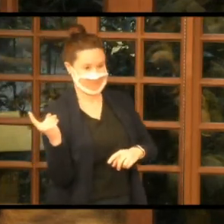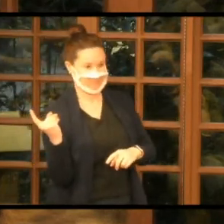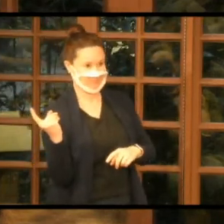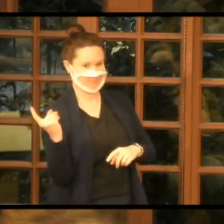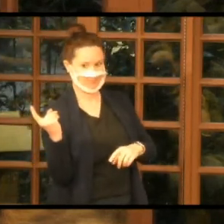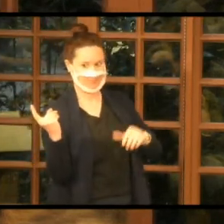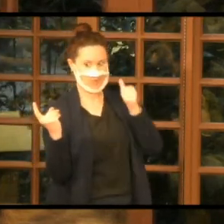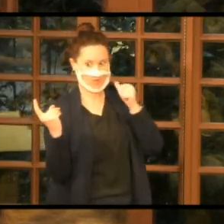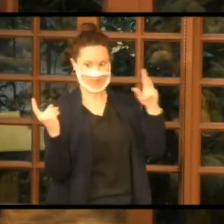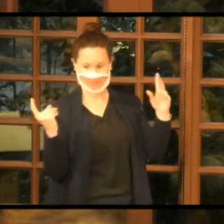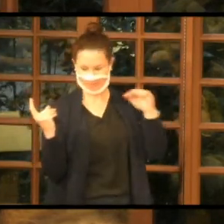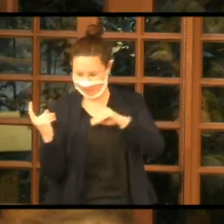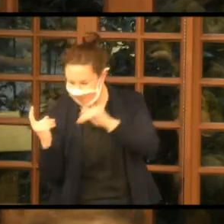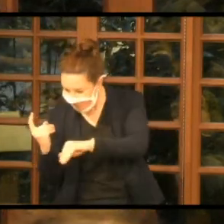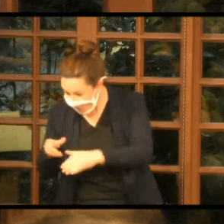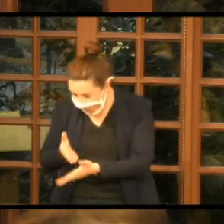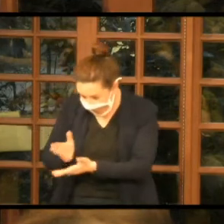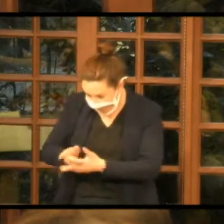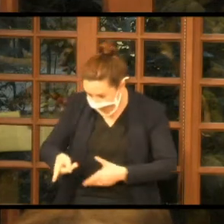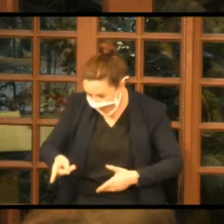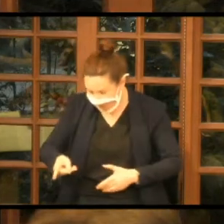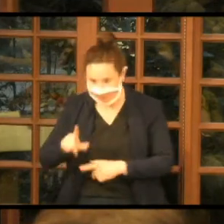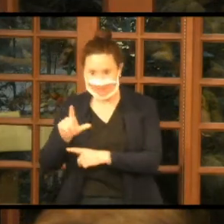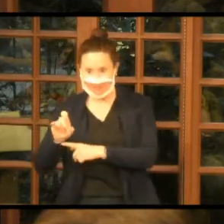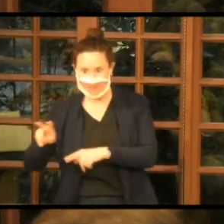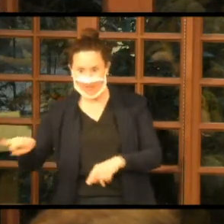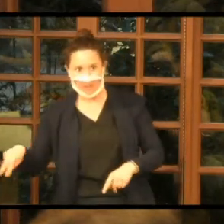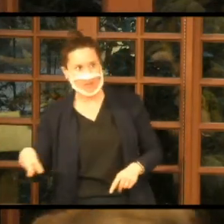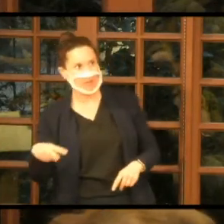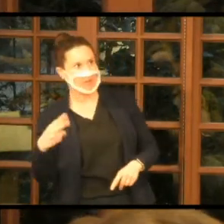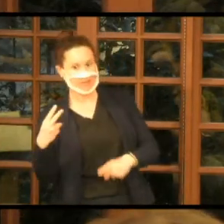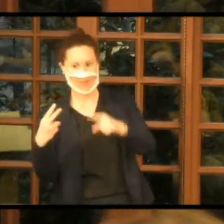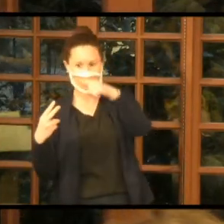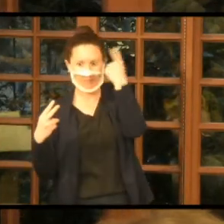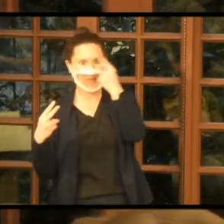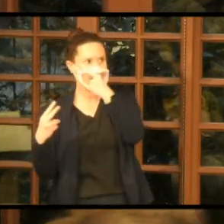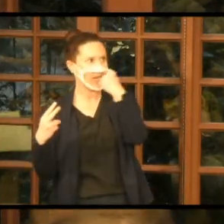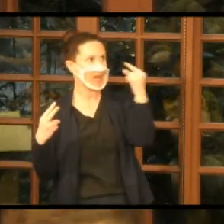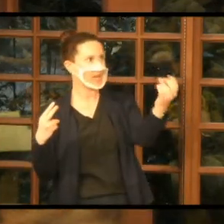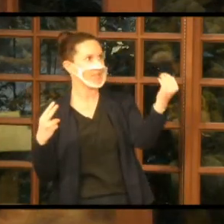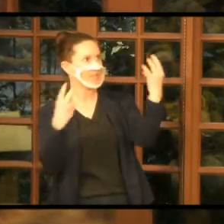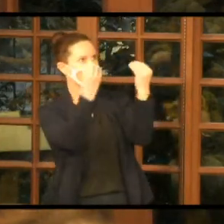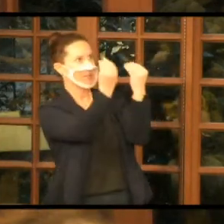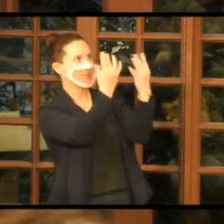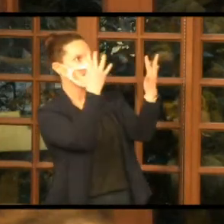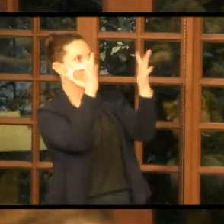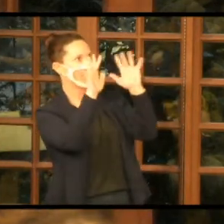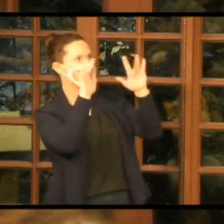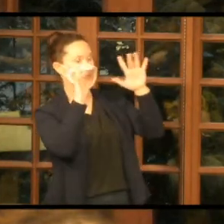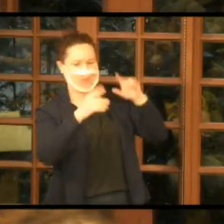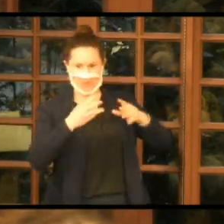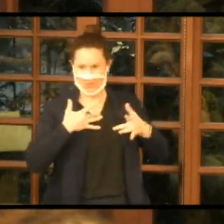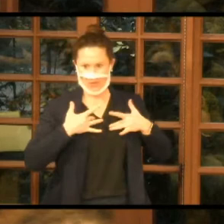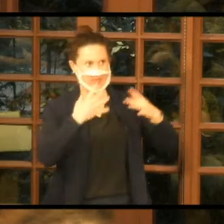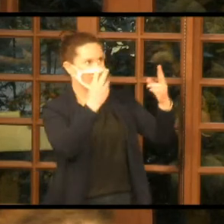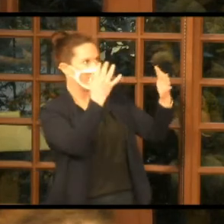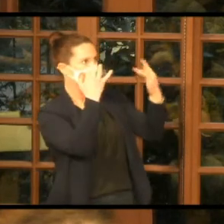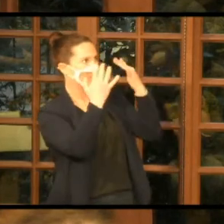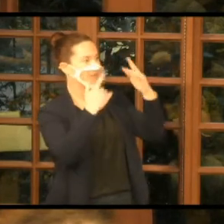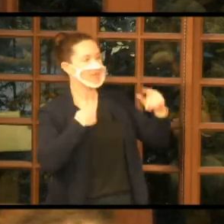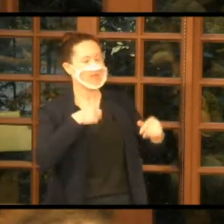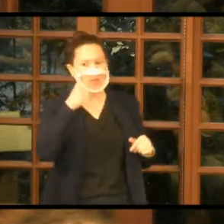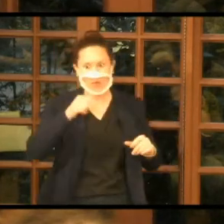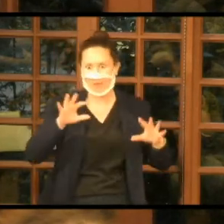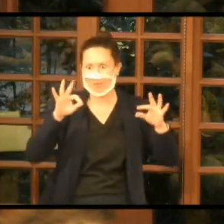"Are you okay?" Lizelle looked up into liquid black eyes, smoky with coal, wide with worry. The girl had